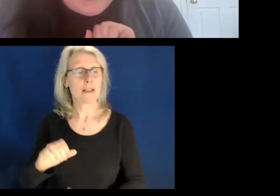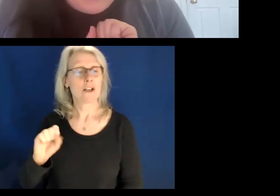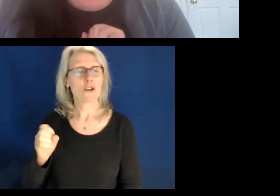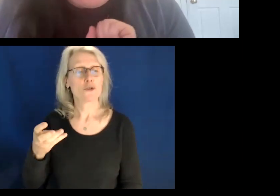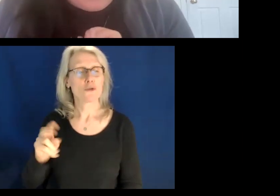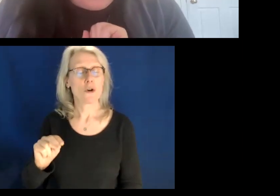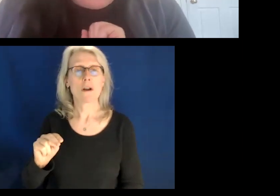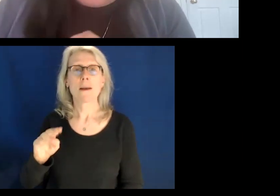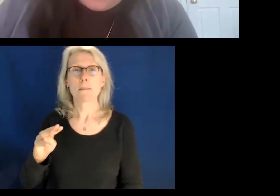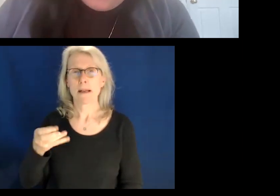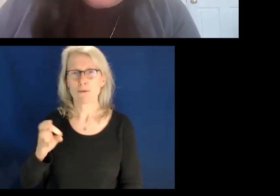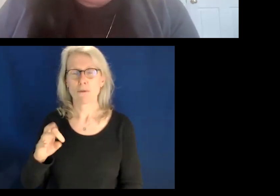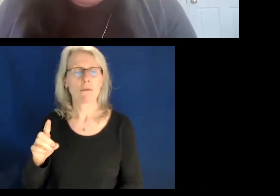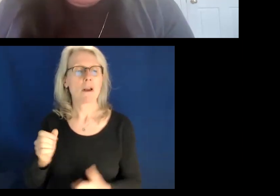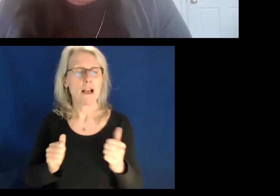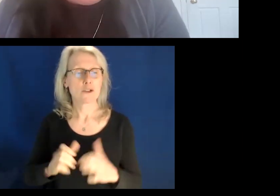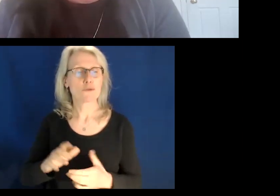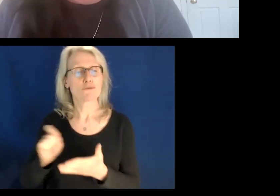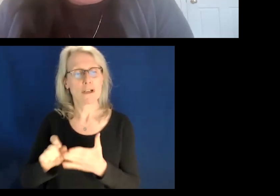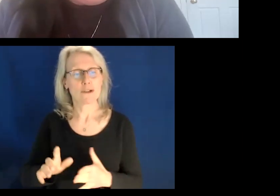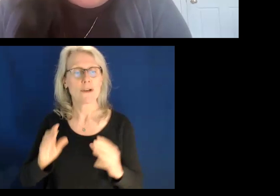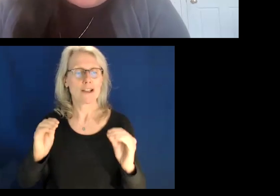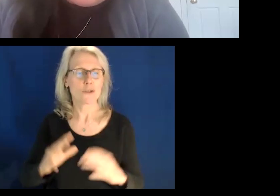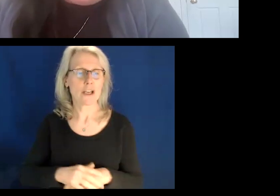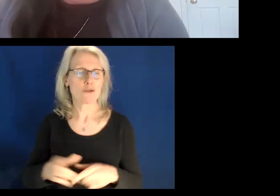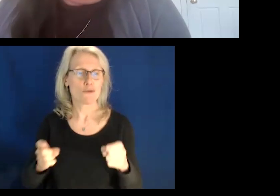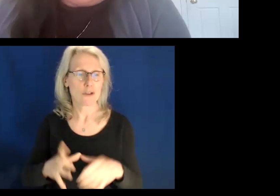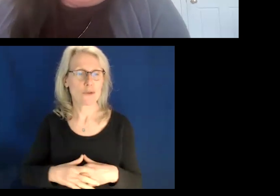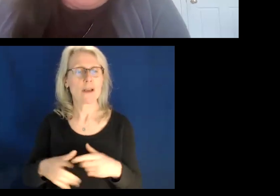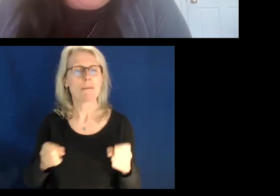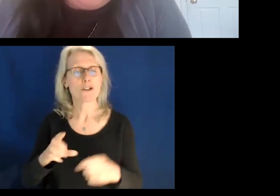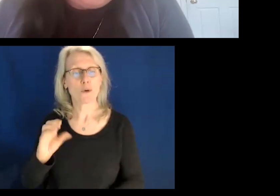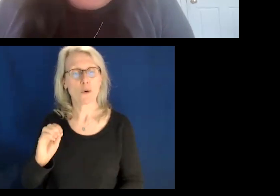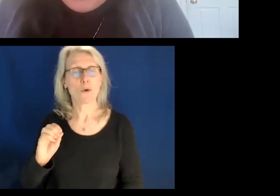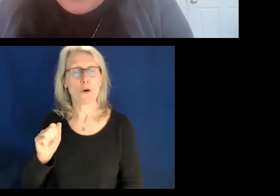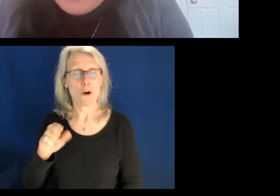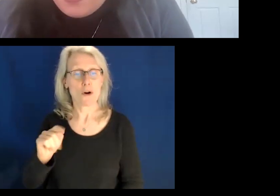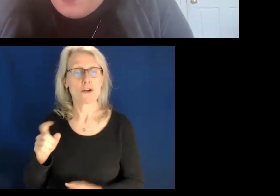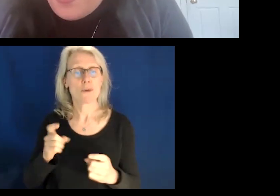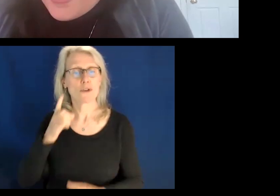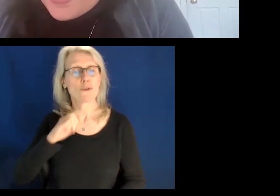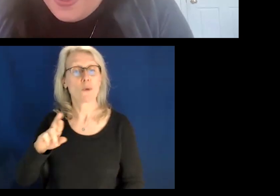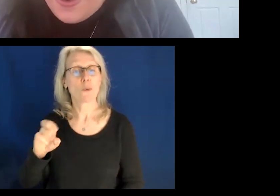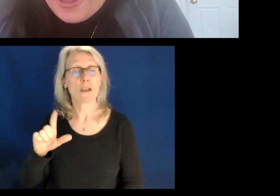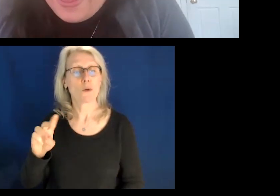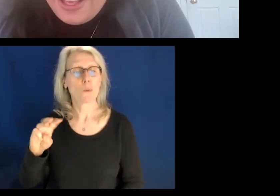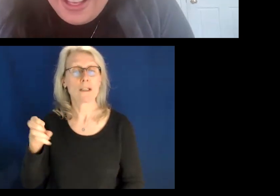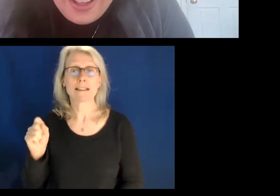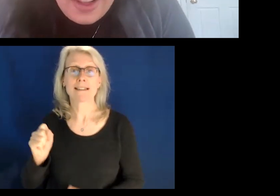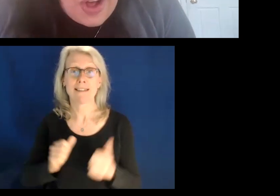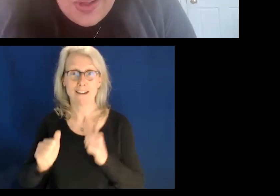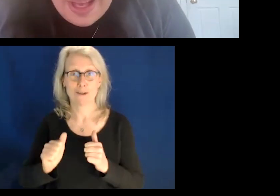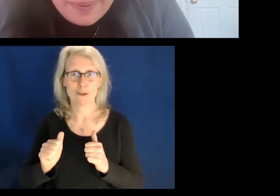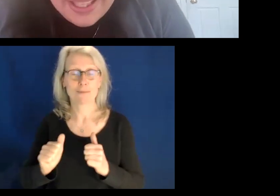an actor, writer, educator, director, and the managing co-artistic director of Real Wheels Theatre. So I